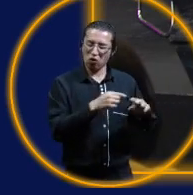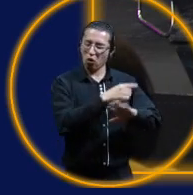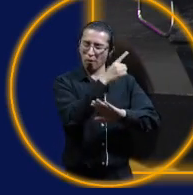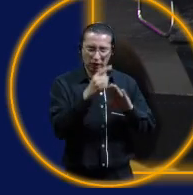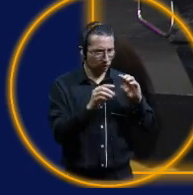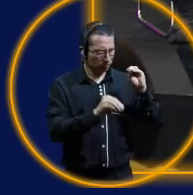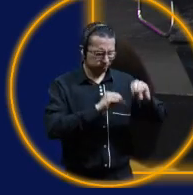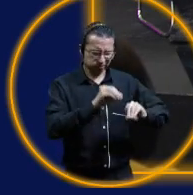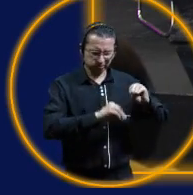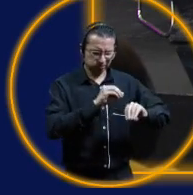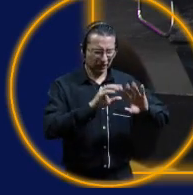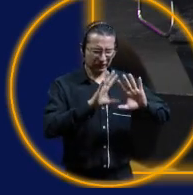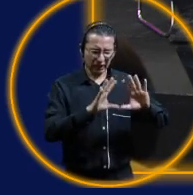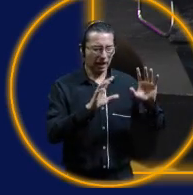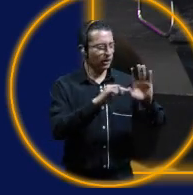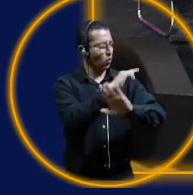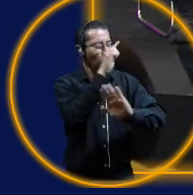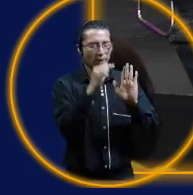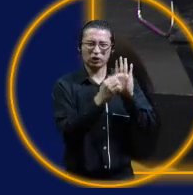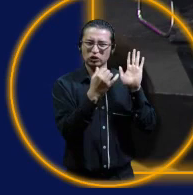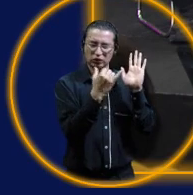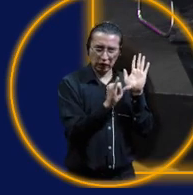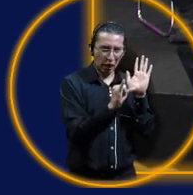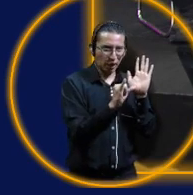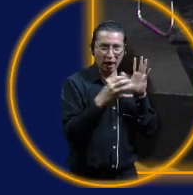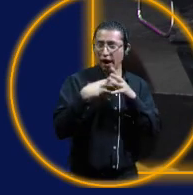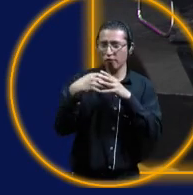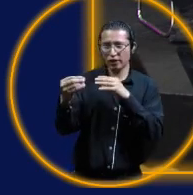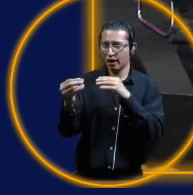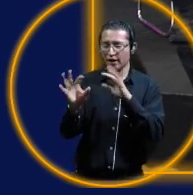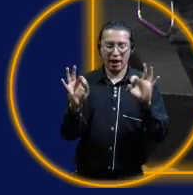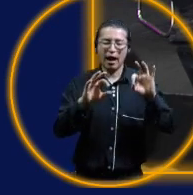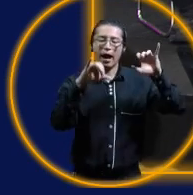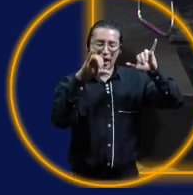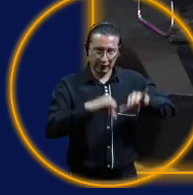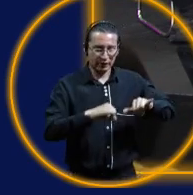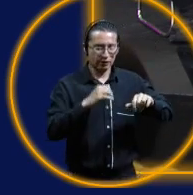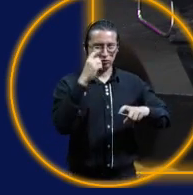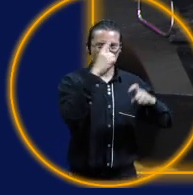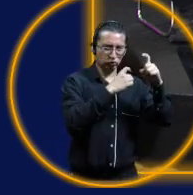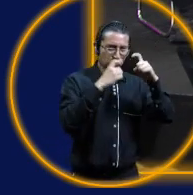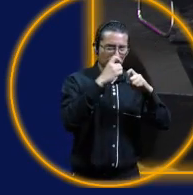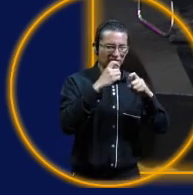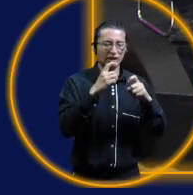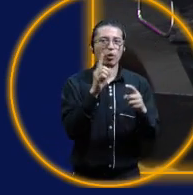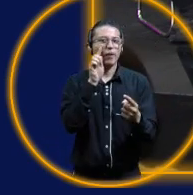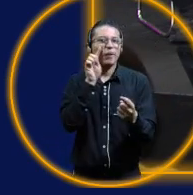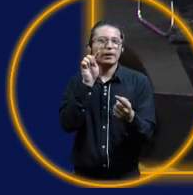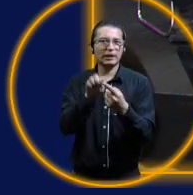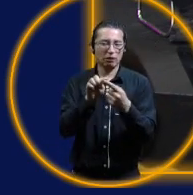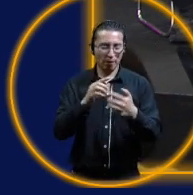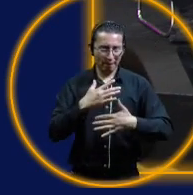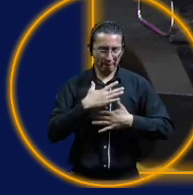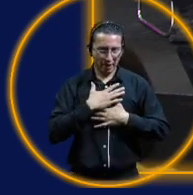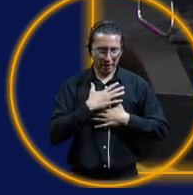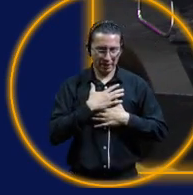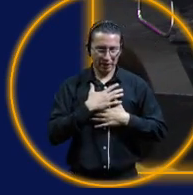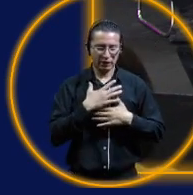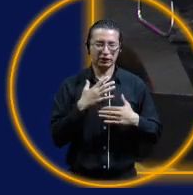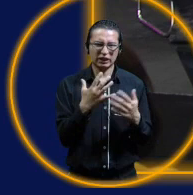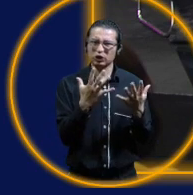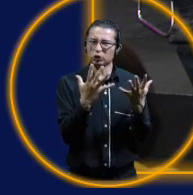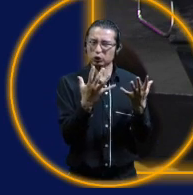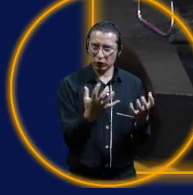this piece or whatever, and just like a restriction on yourself. And it's